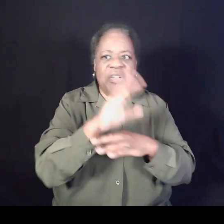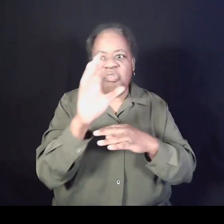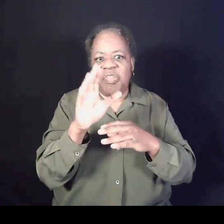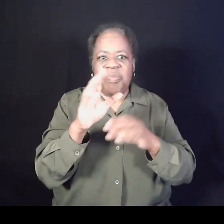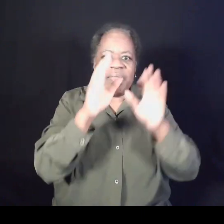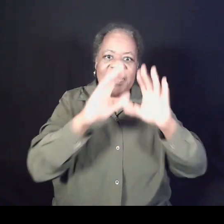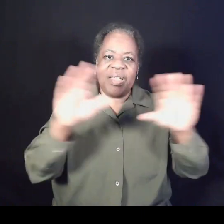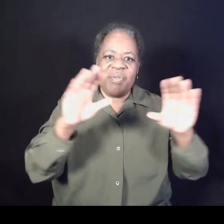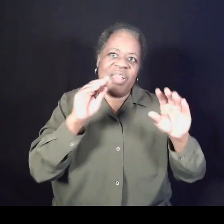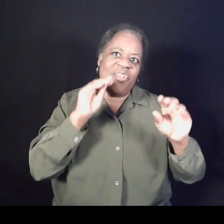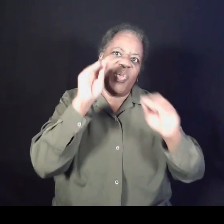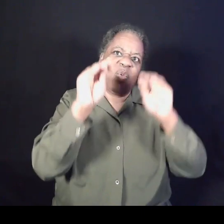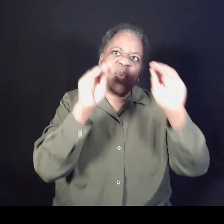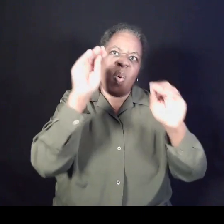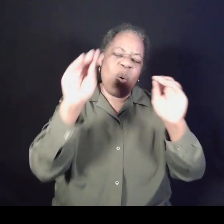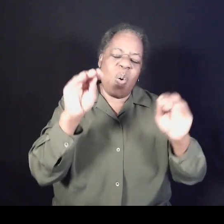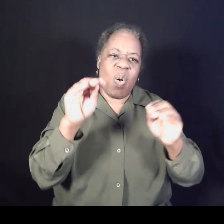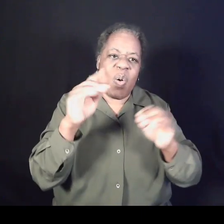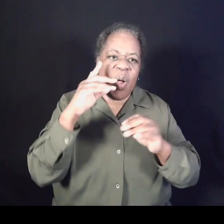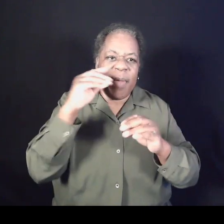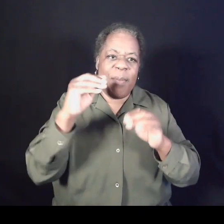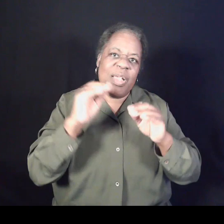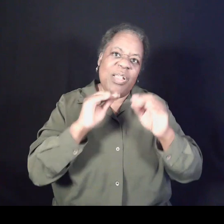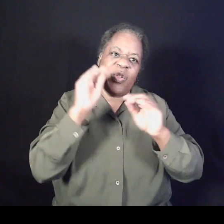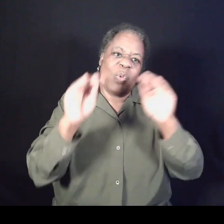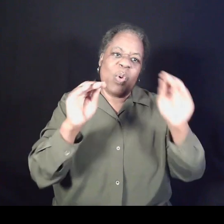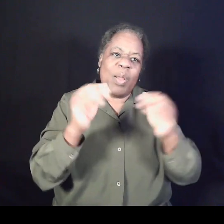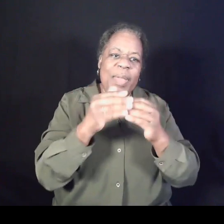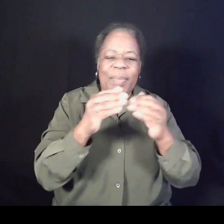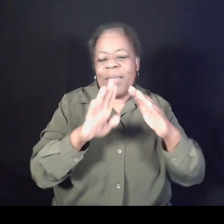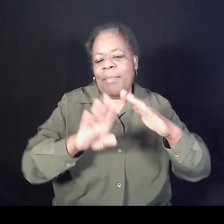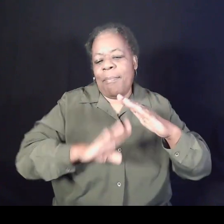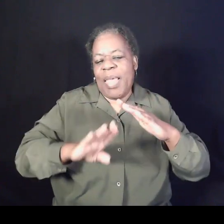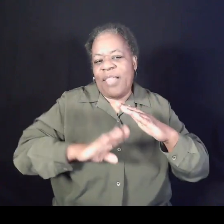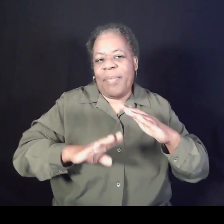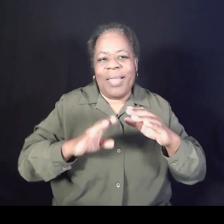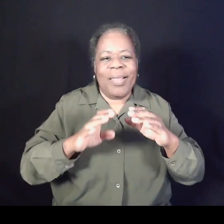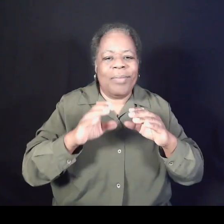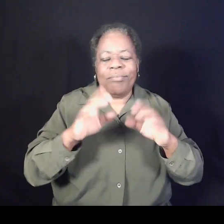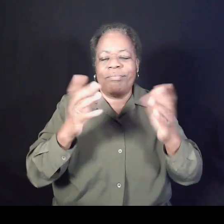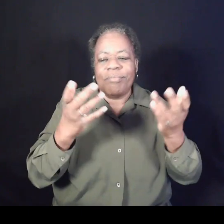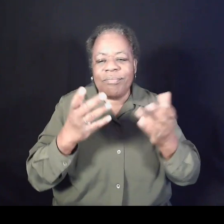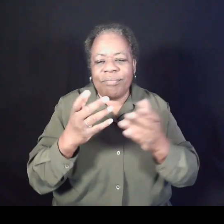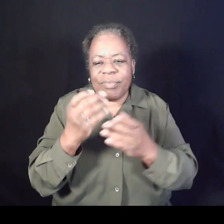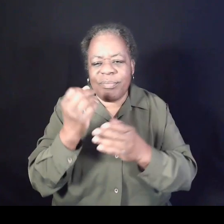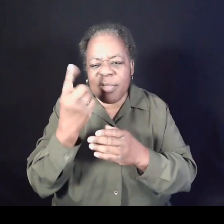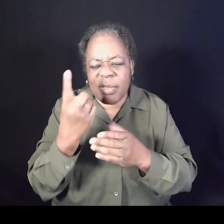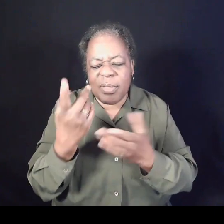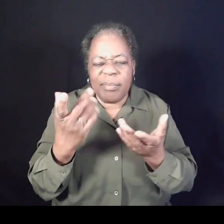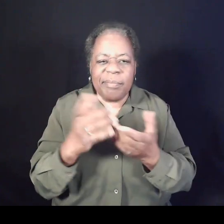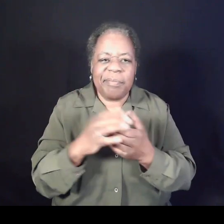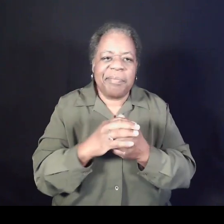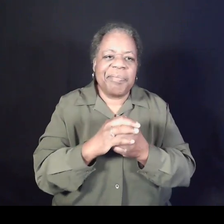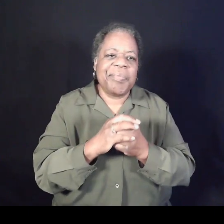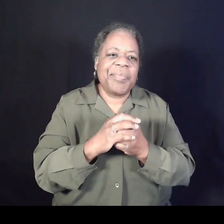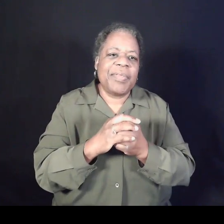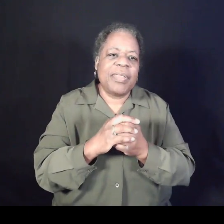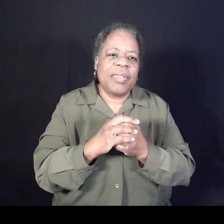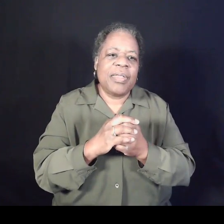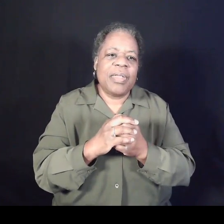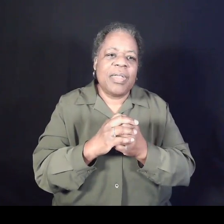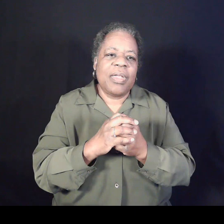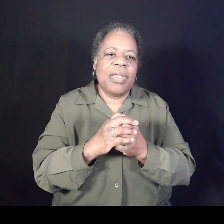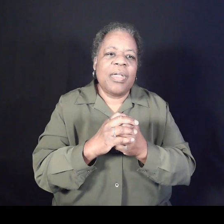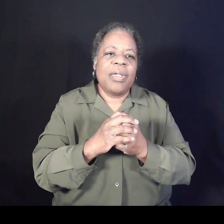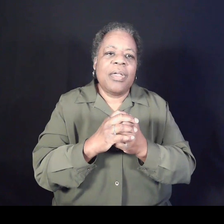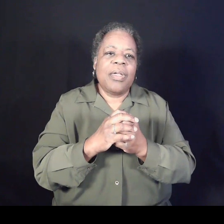memories. Now, maybe you store yours in a basin or a closet, but just work with us here. Early in the season,